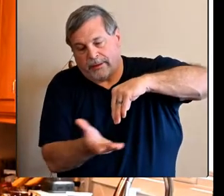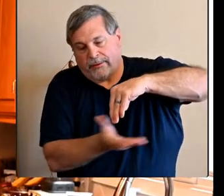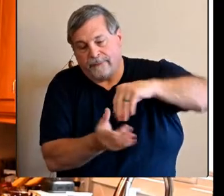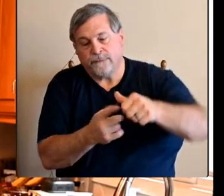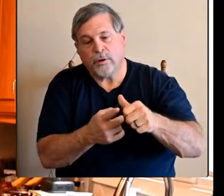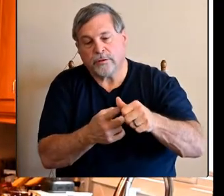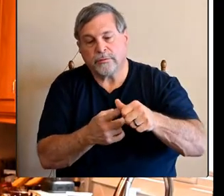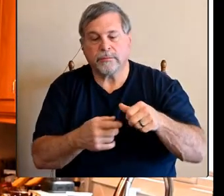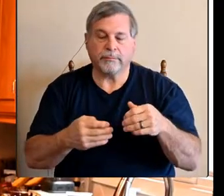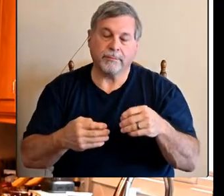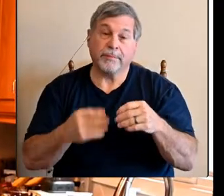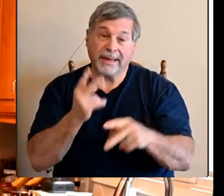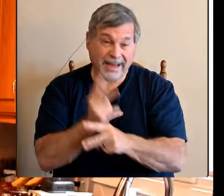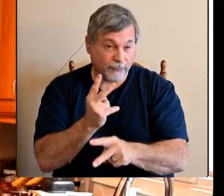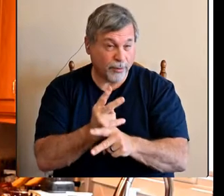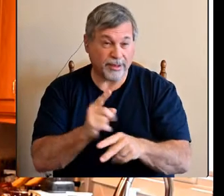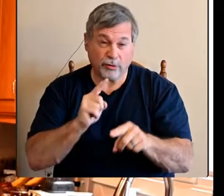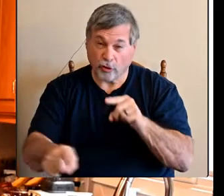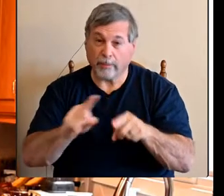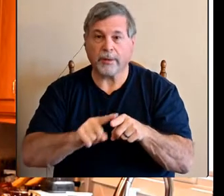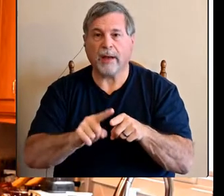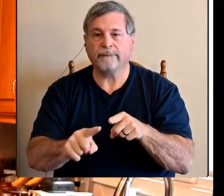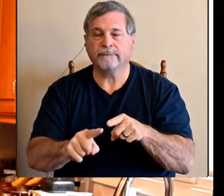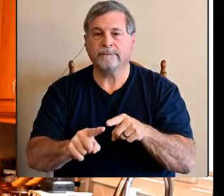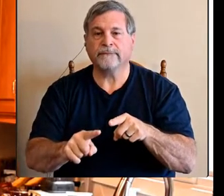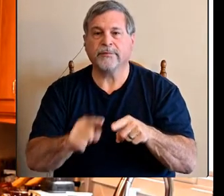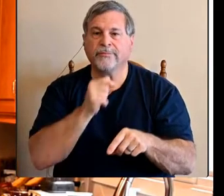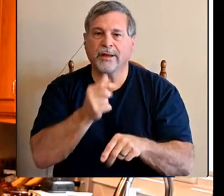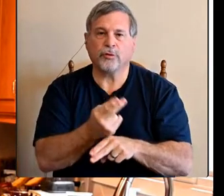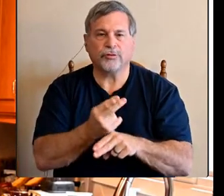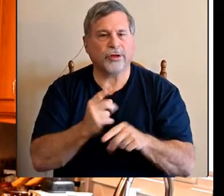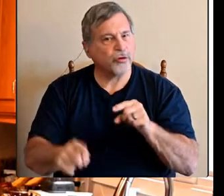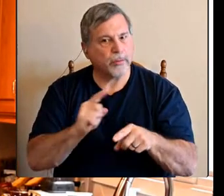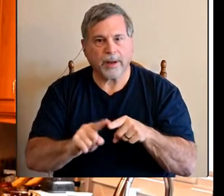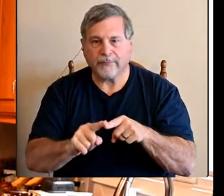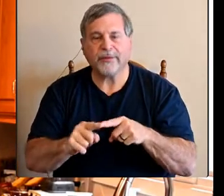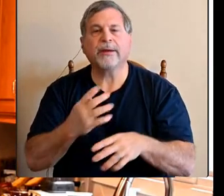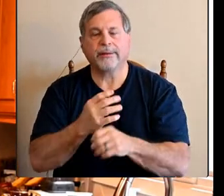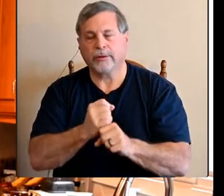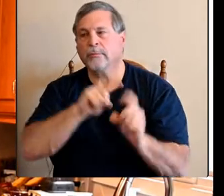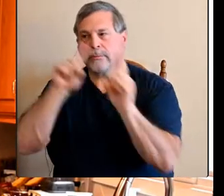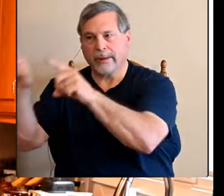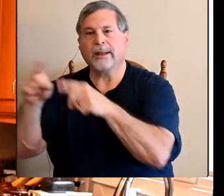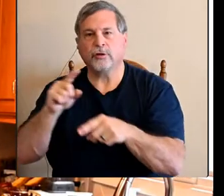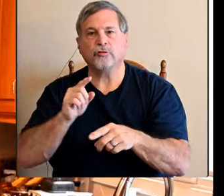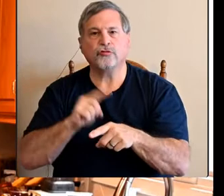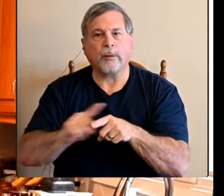again be careful it is a sharp knife if you're not using a sharp knife get it sharpened